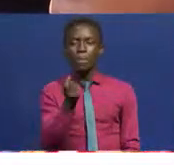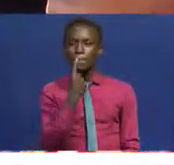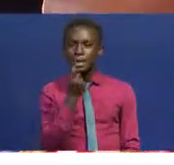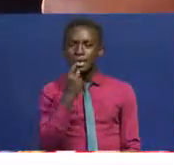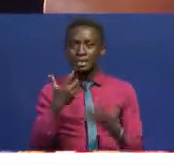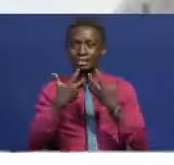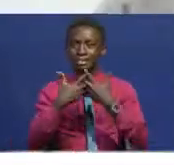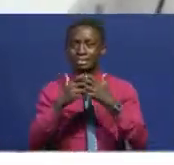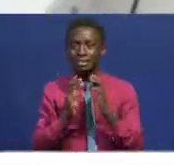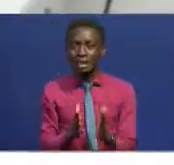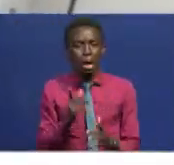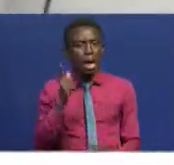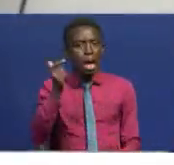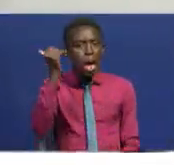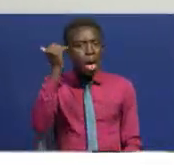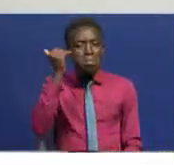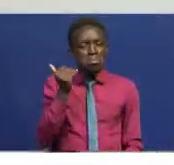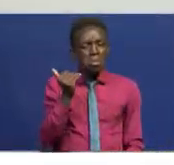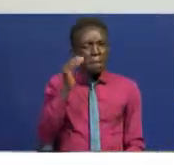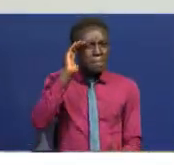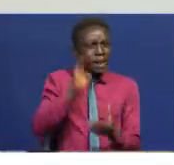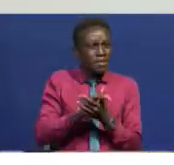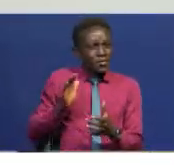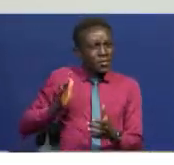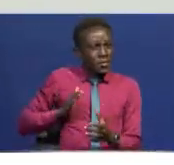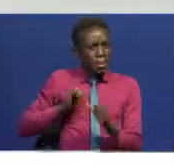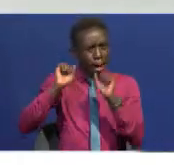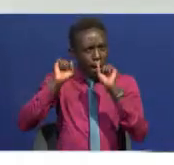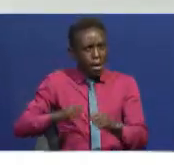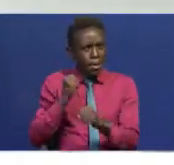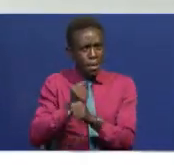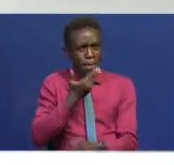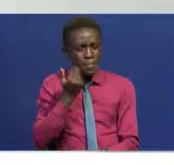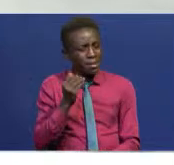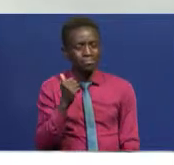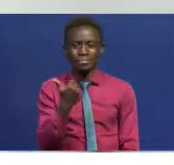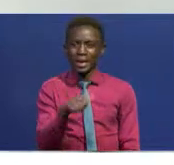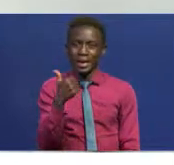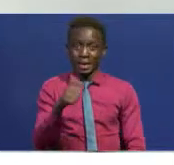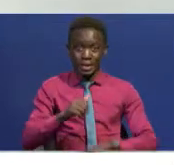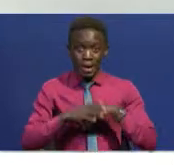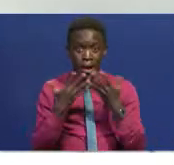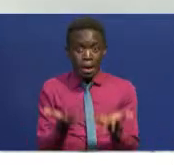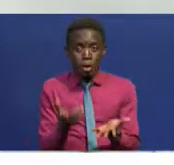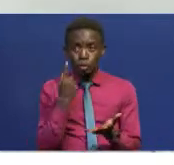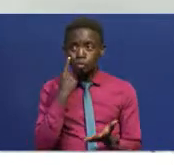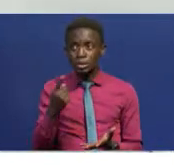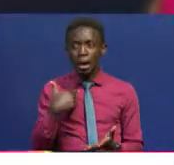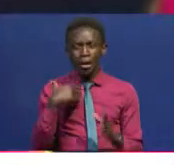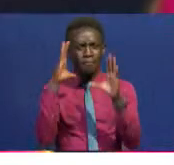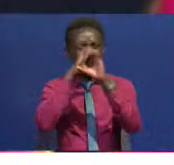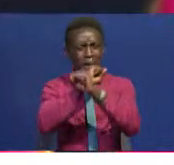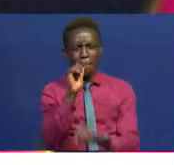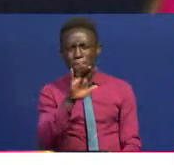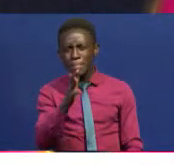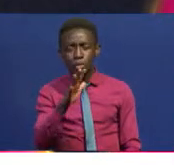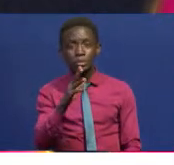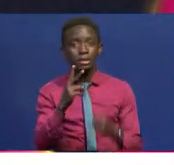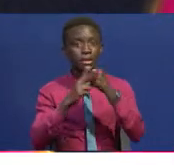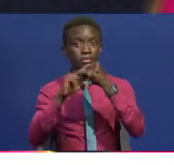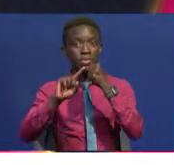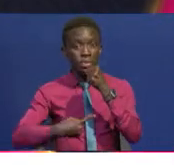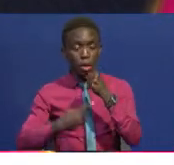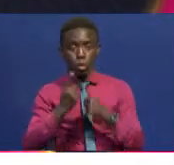women can do it better. Despite the field being male-dominated, they say there is still a shortage of about 7,000